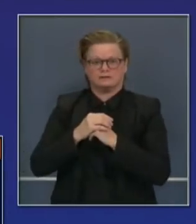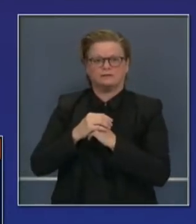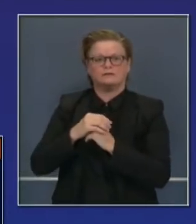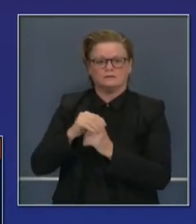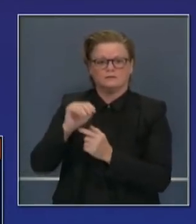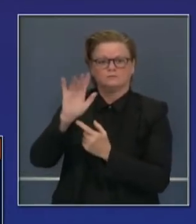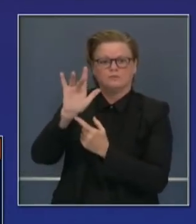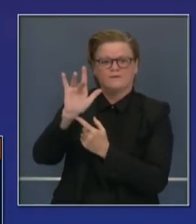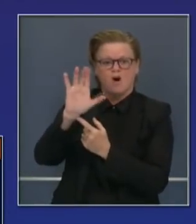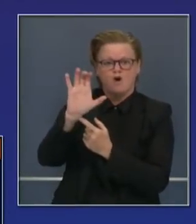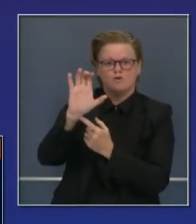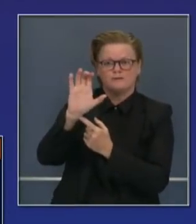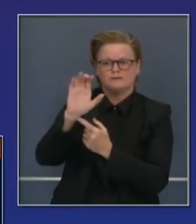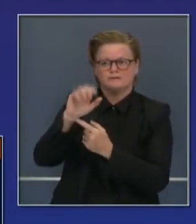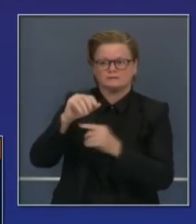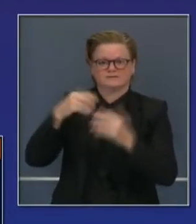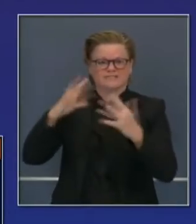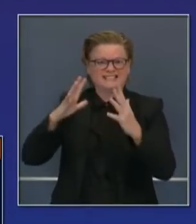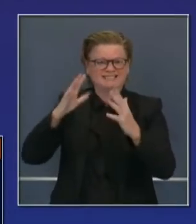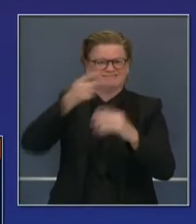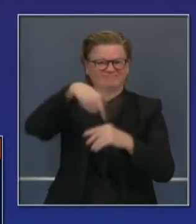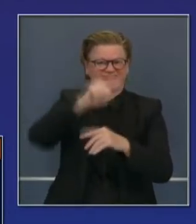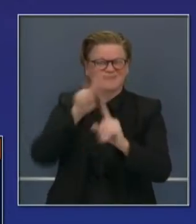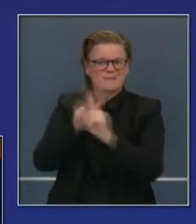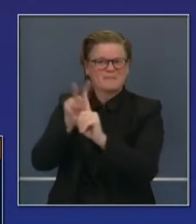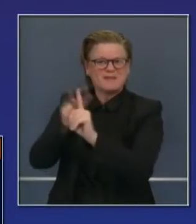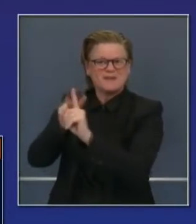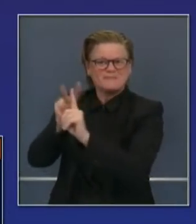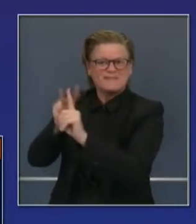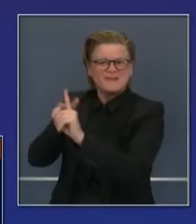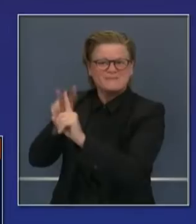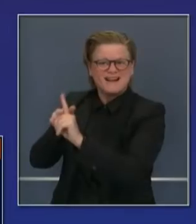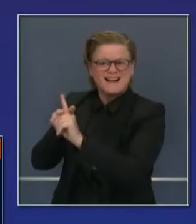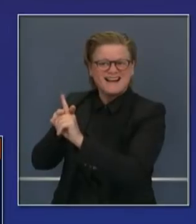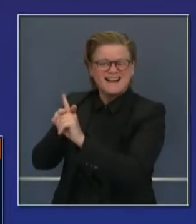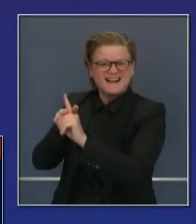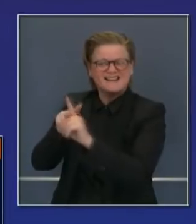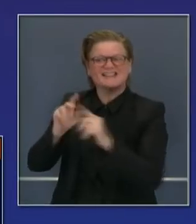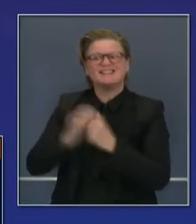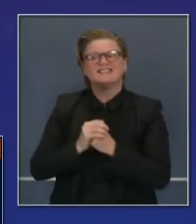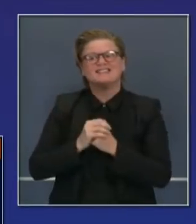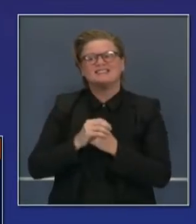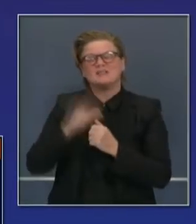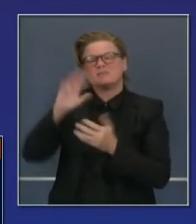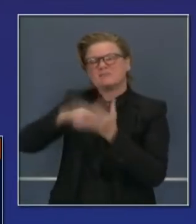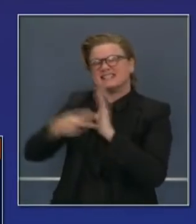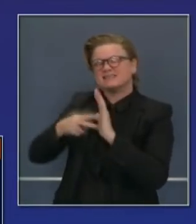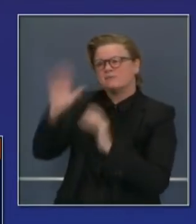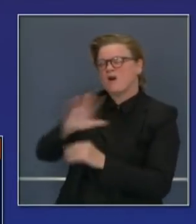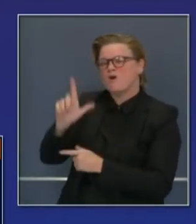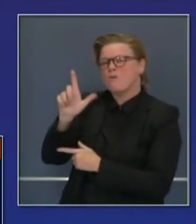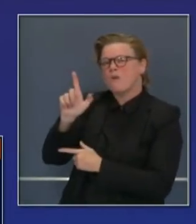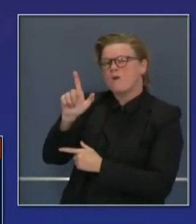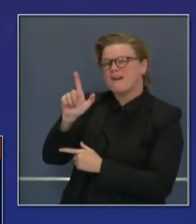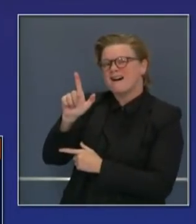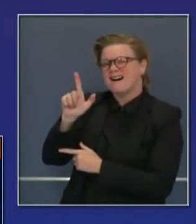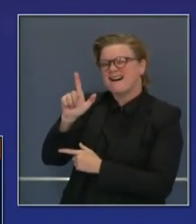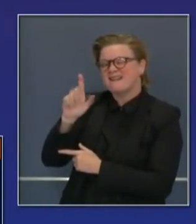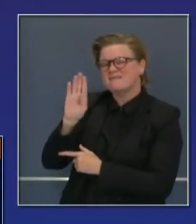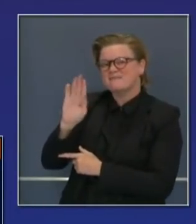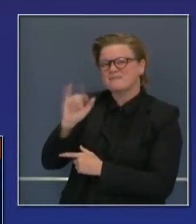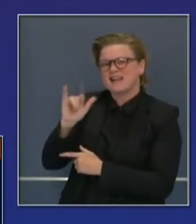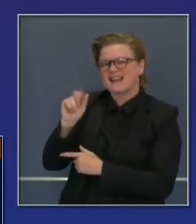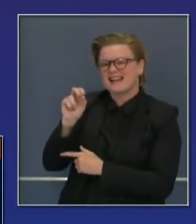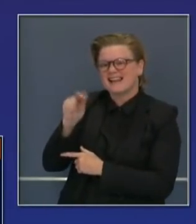already applied, and that represents close to 21 billion of the $100 million in tax credits, $1,000